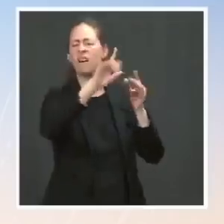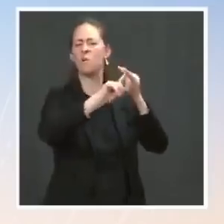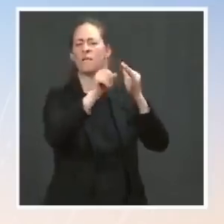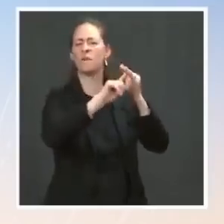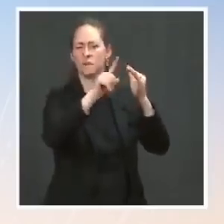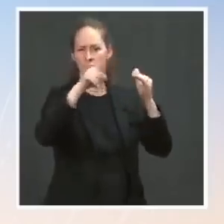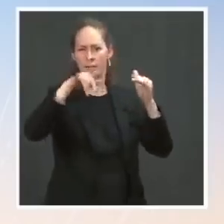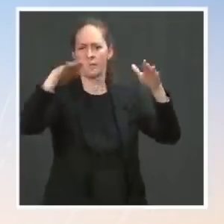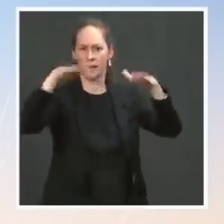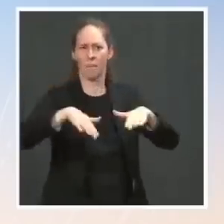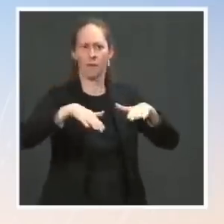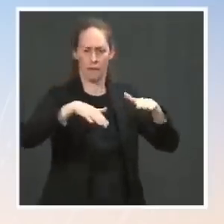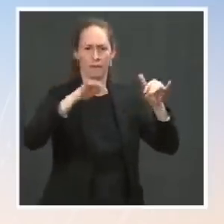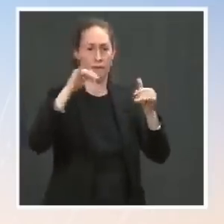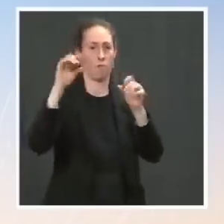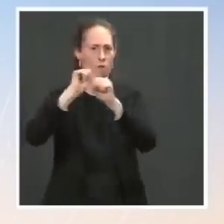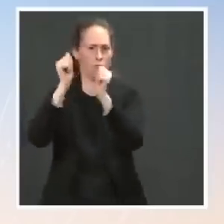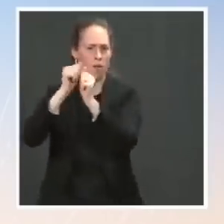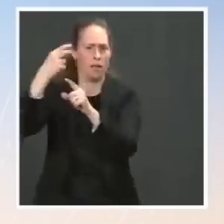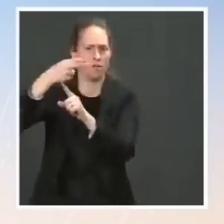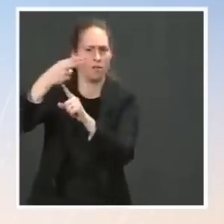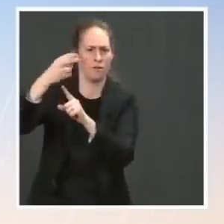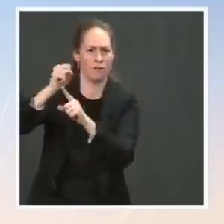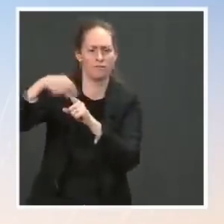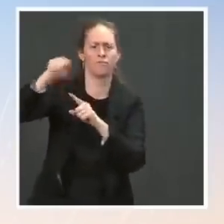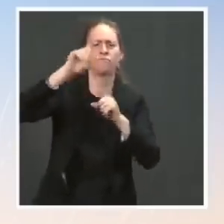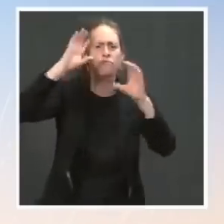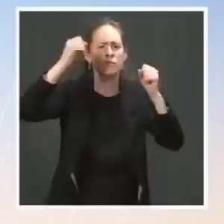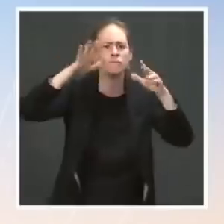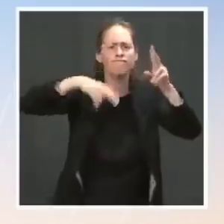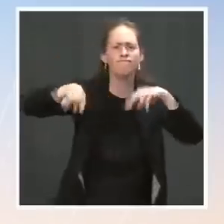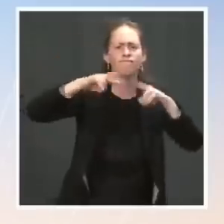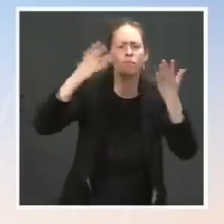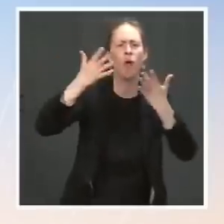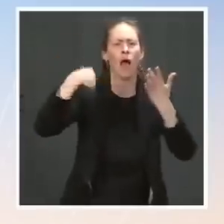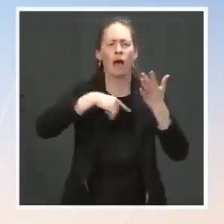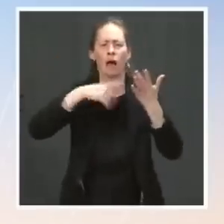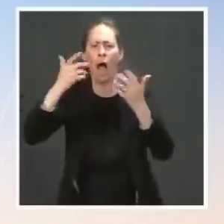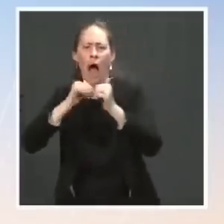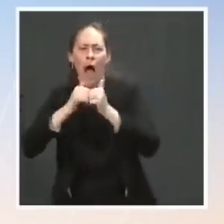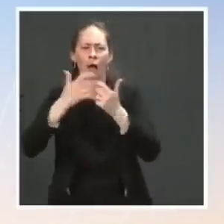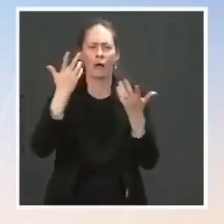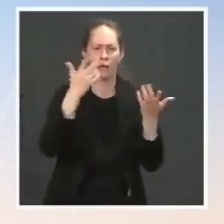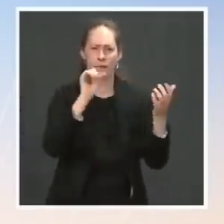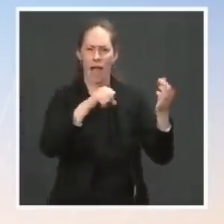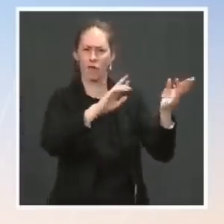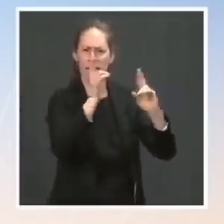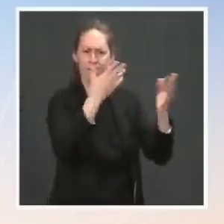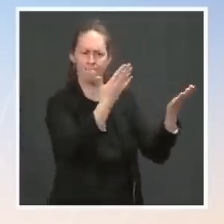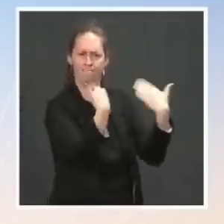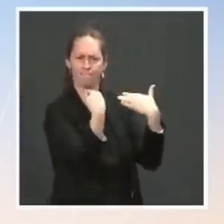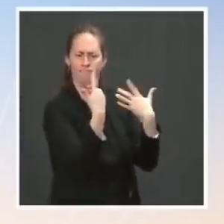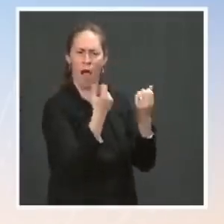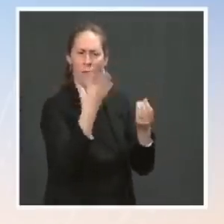President looks at all of the government, all of our resources available, what he thinks the capacity is, but he also is looking for assessments from the